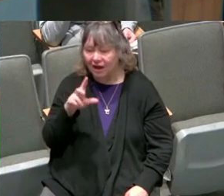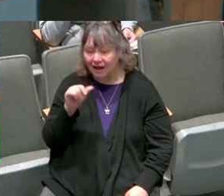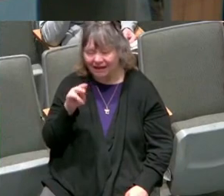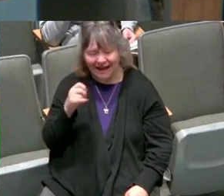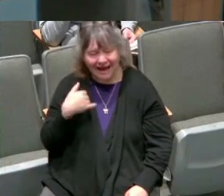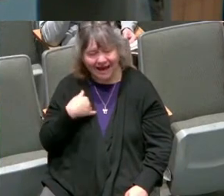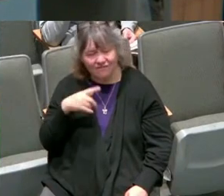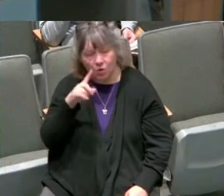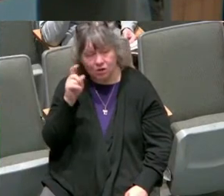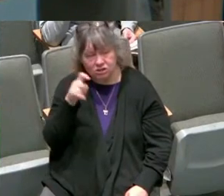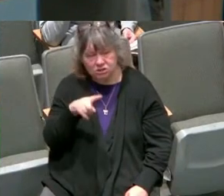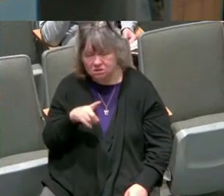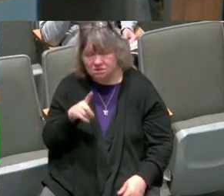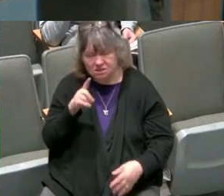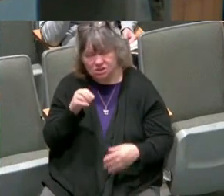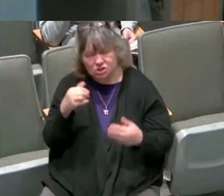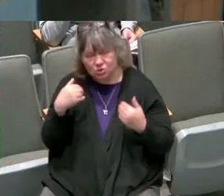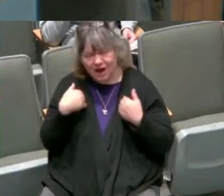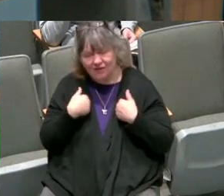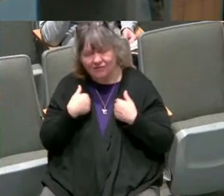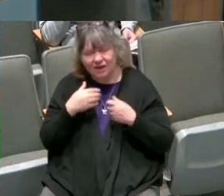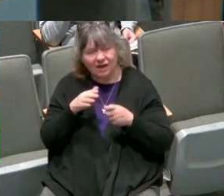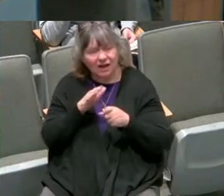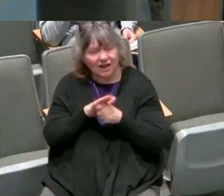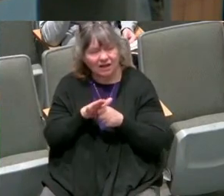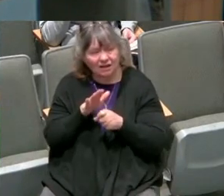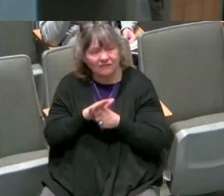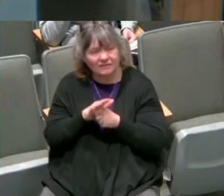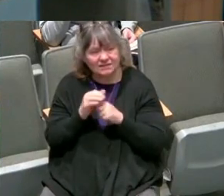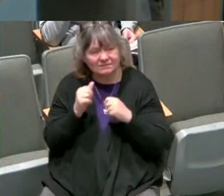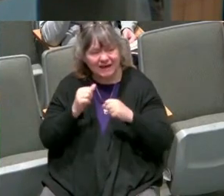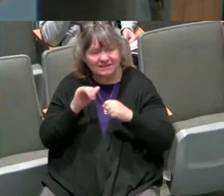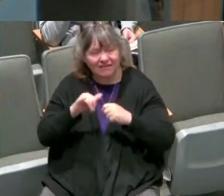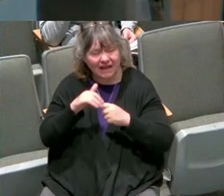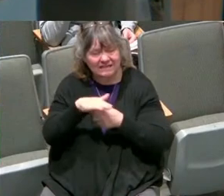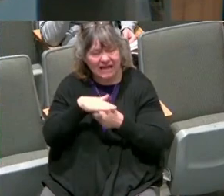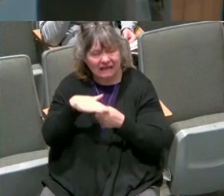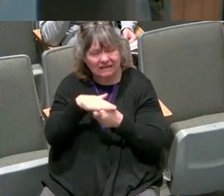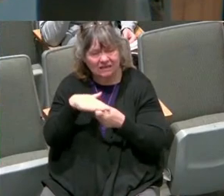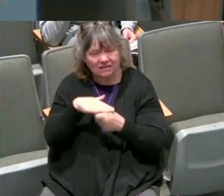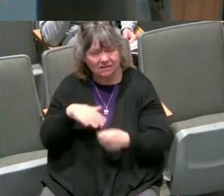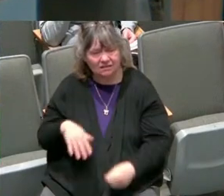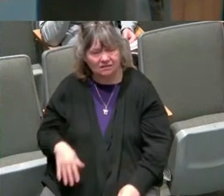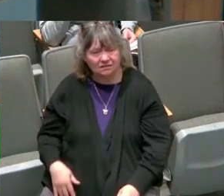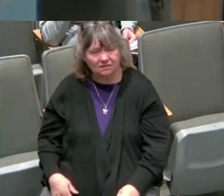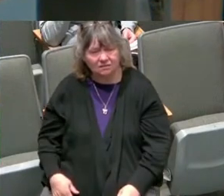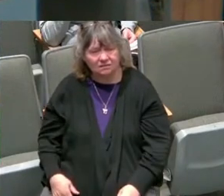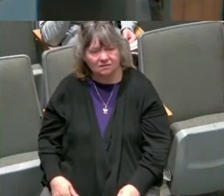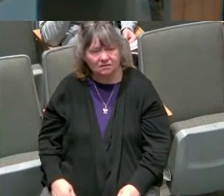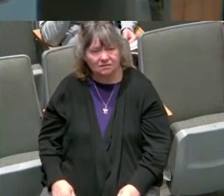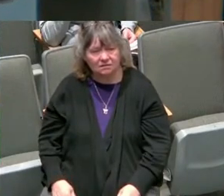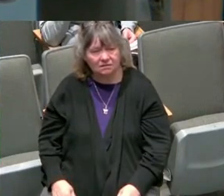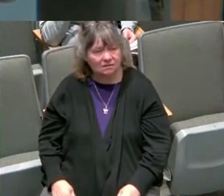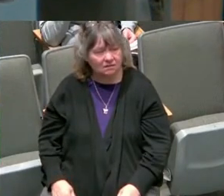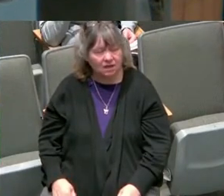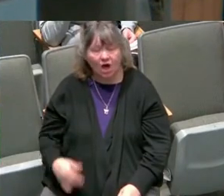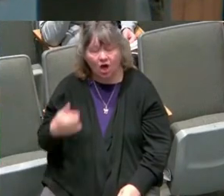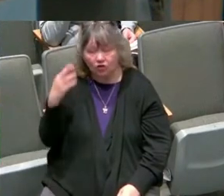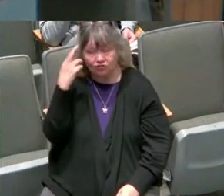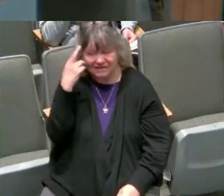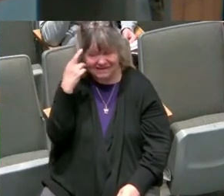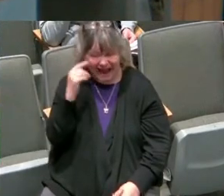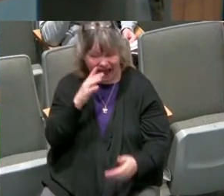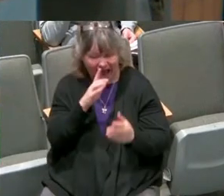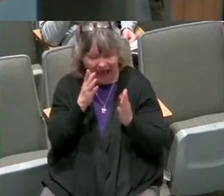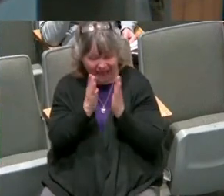on this do you have enough room on that site whether that's and the reason I